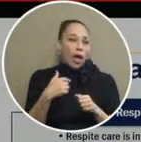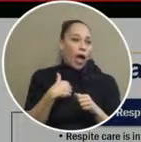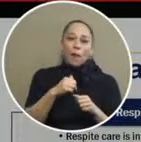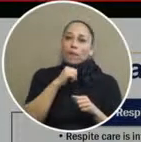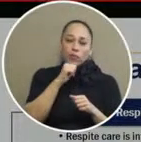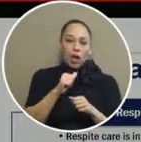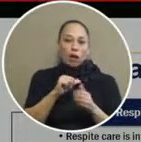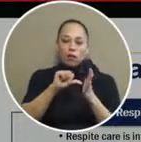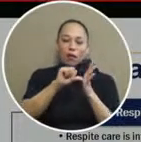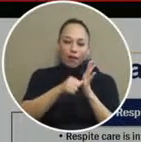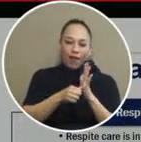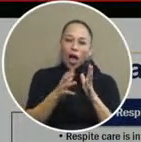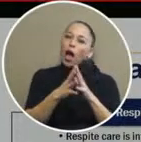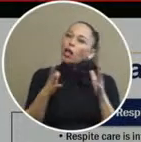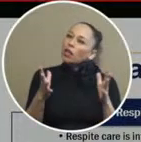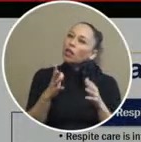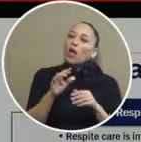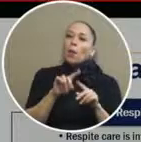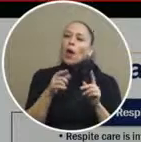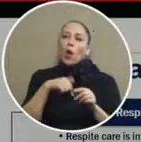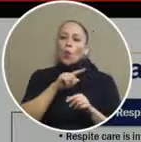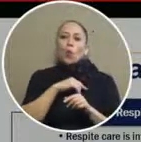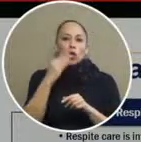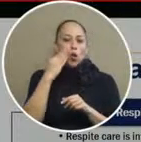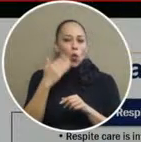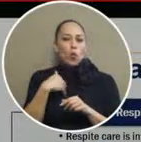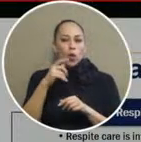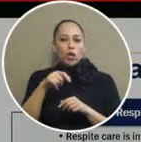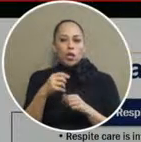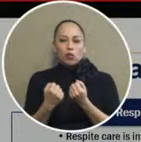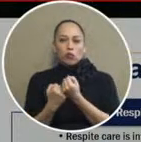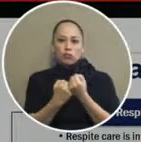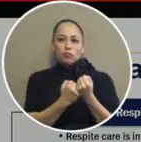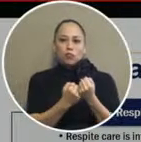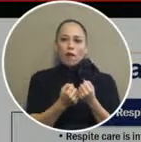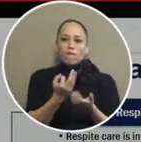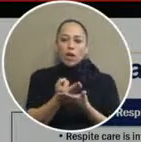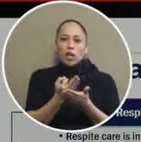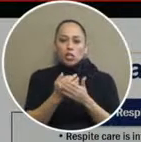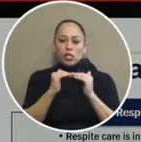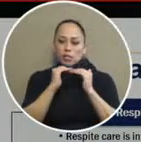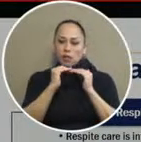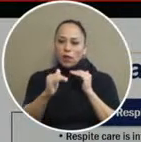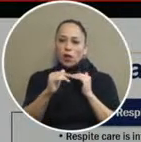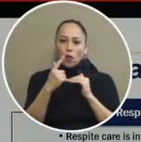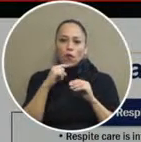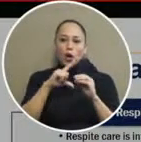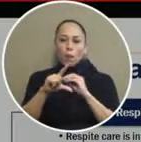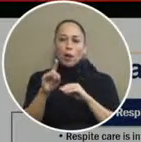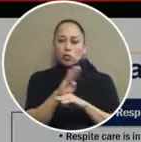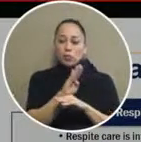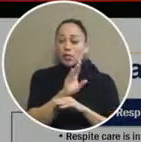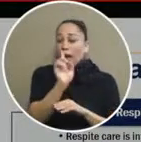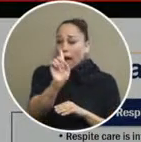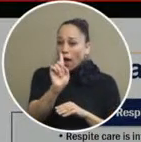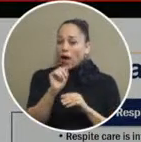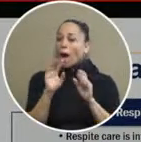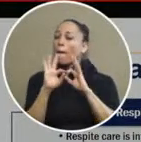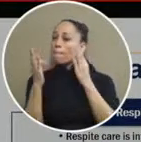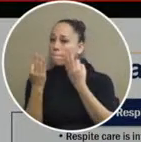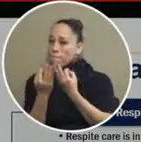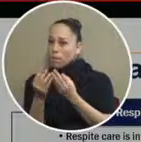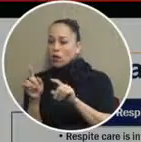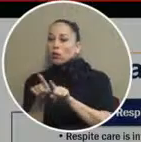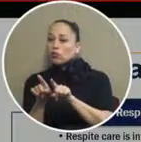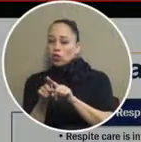going to reiterate too much here, but we know that we have a need to strengthen financial stability for El Paso businesses and families. This is